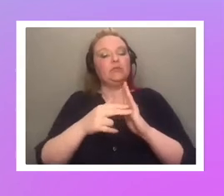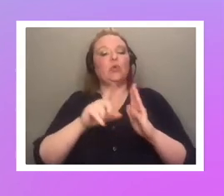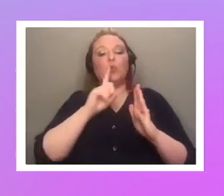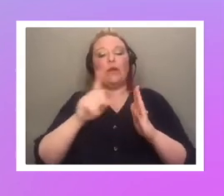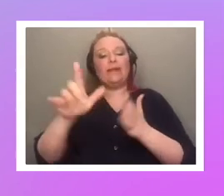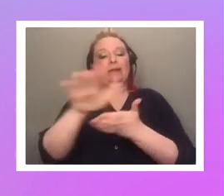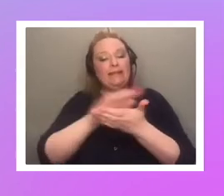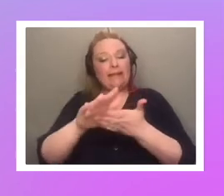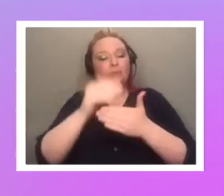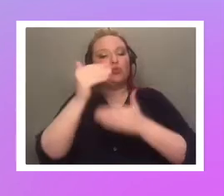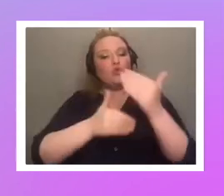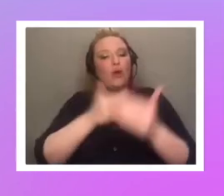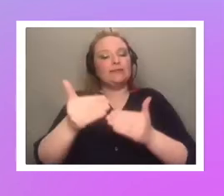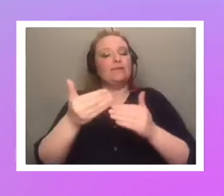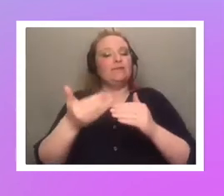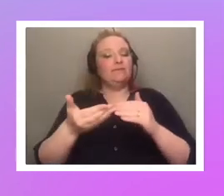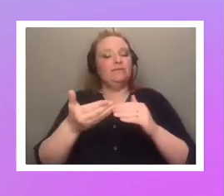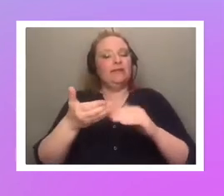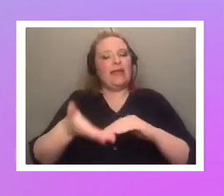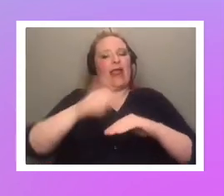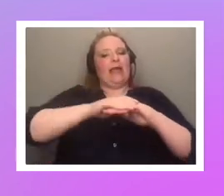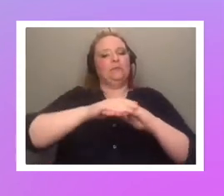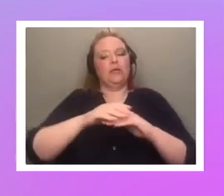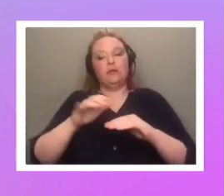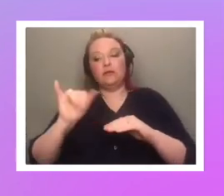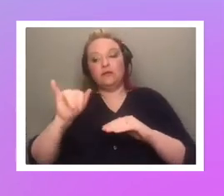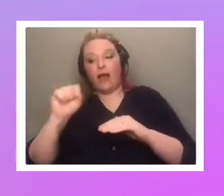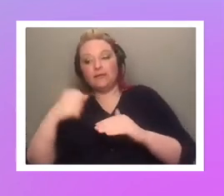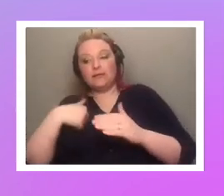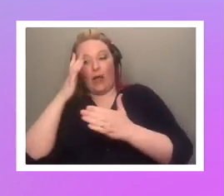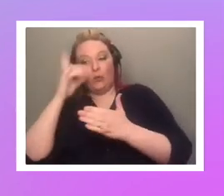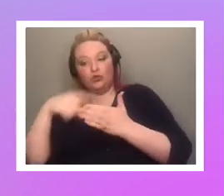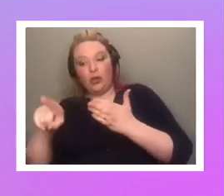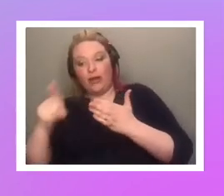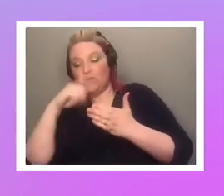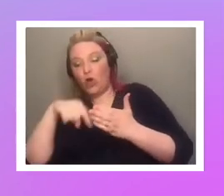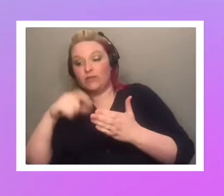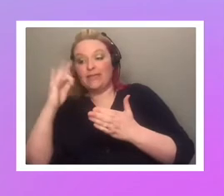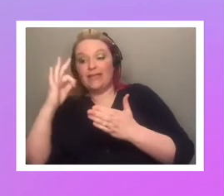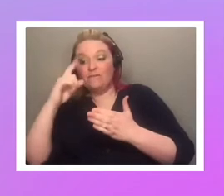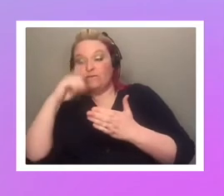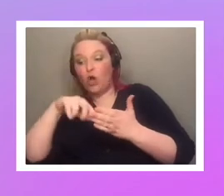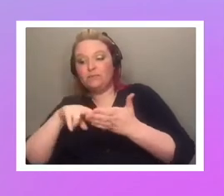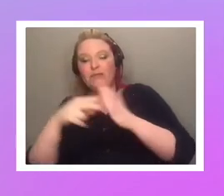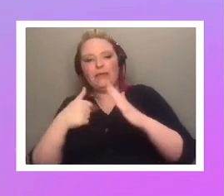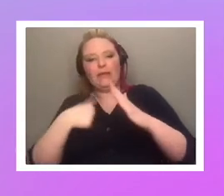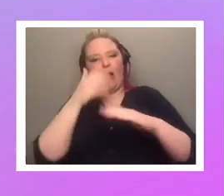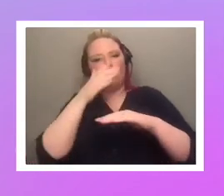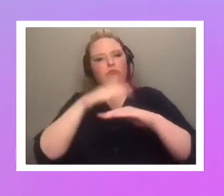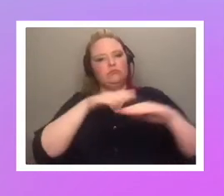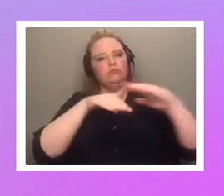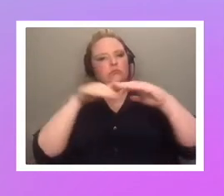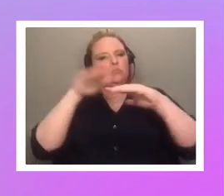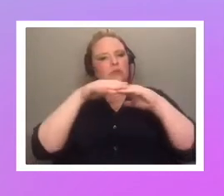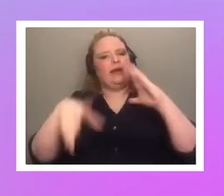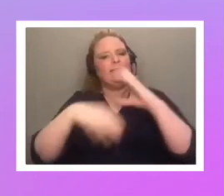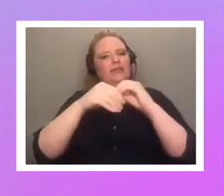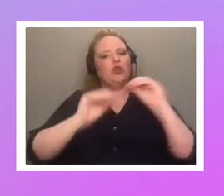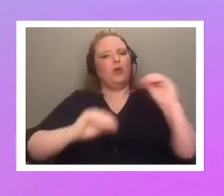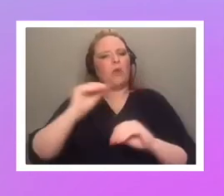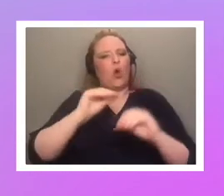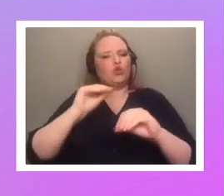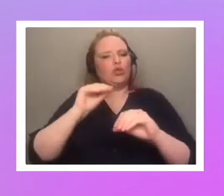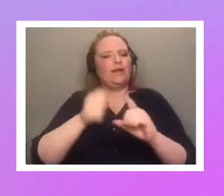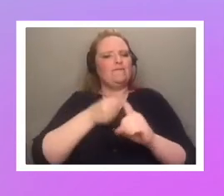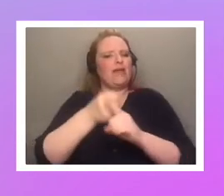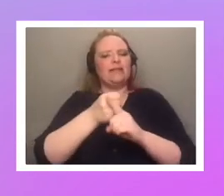clean progressive enhancement of like, hey, I'll check if this is false, and if it is, then I'll layer in all the additional motion effects,